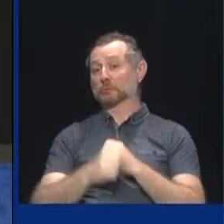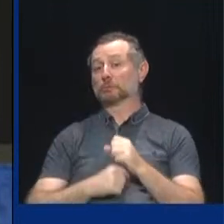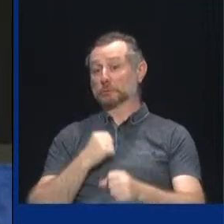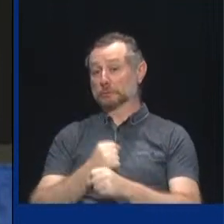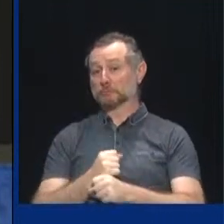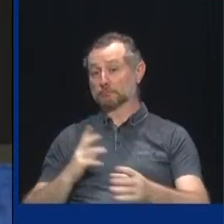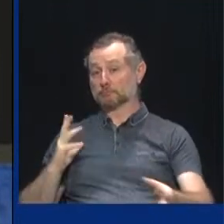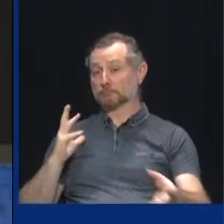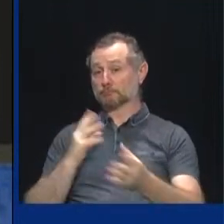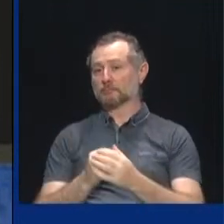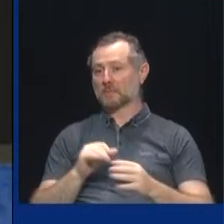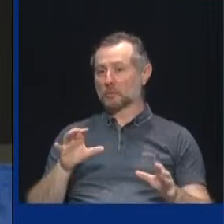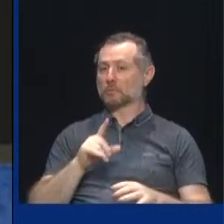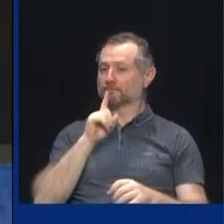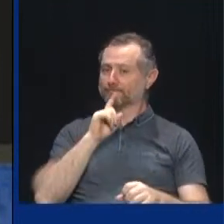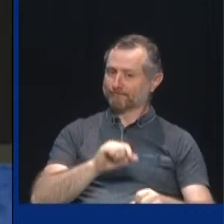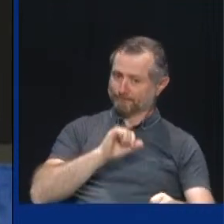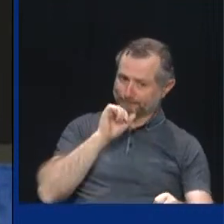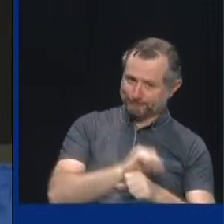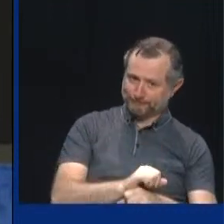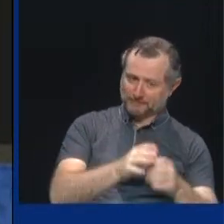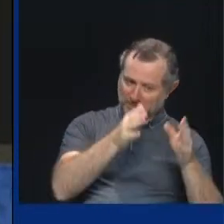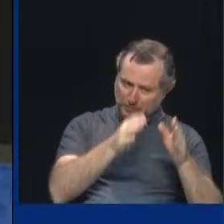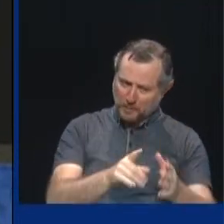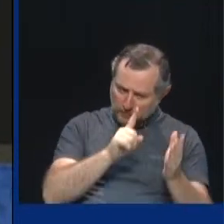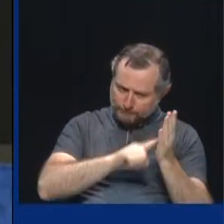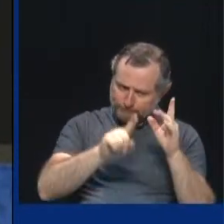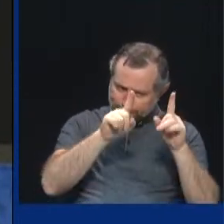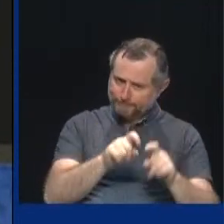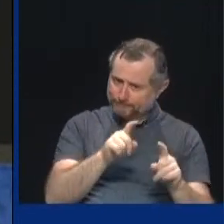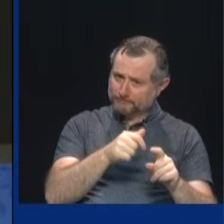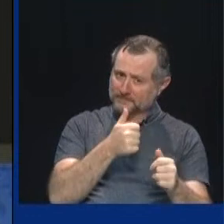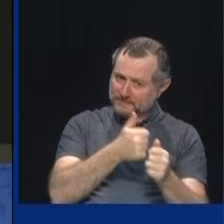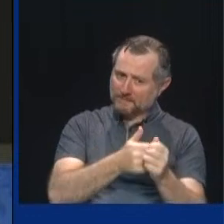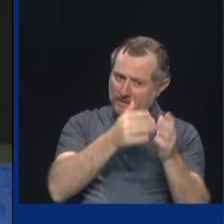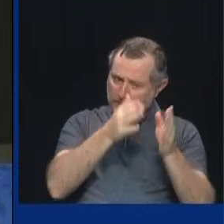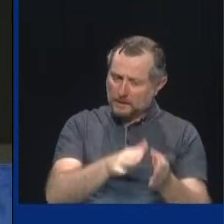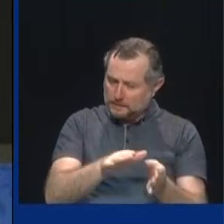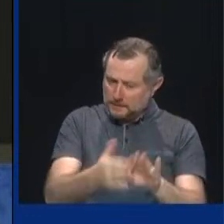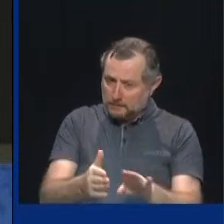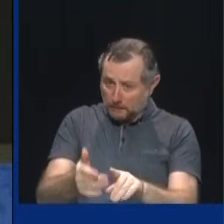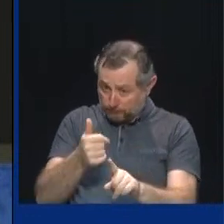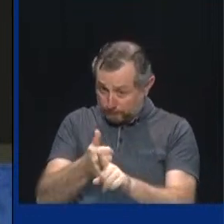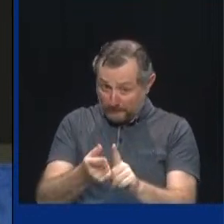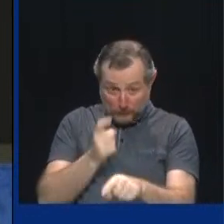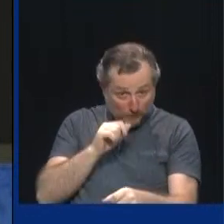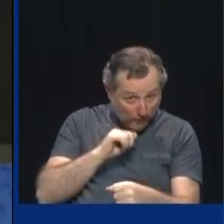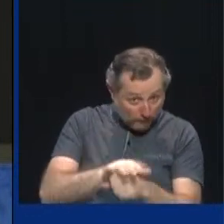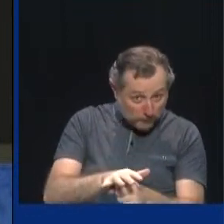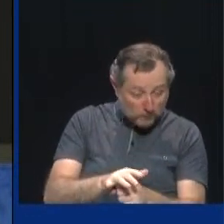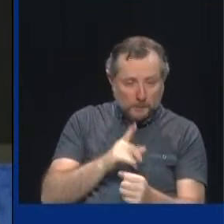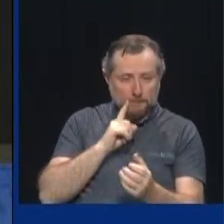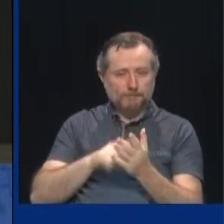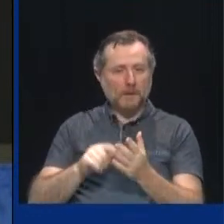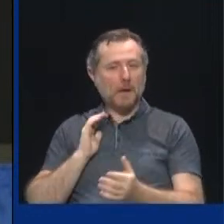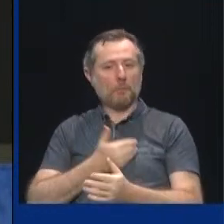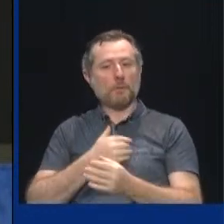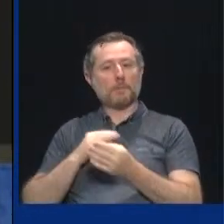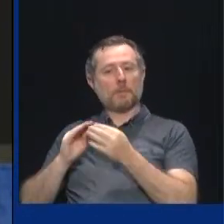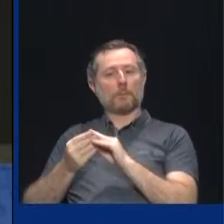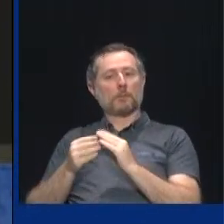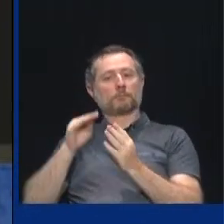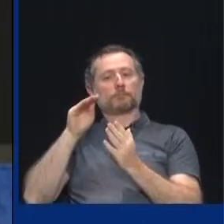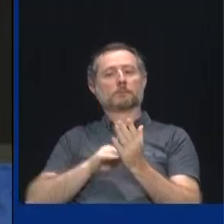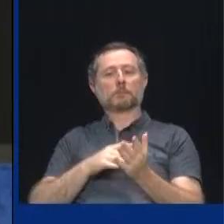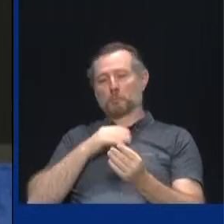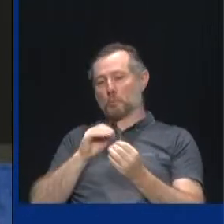on all decedents in the state. We believe our number is more accurate. The presumed data is requested and is reported,